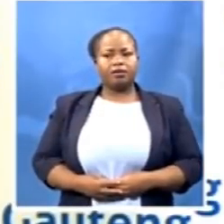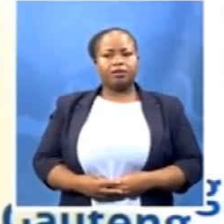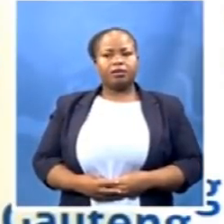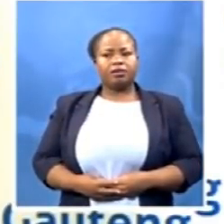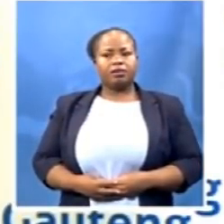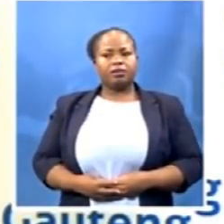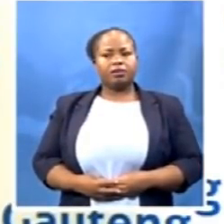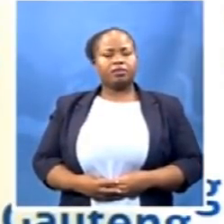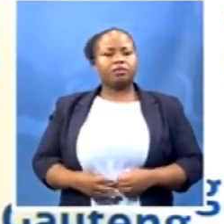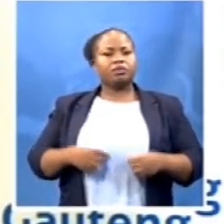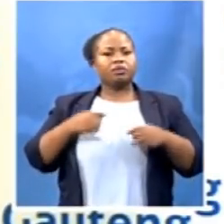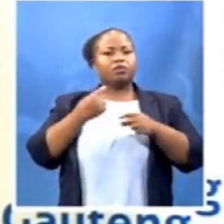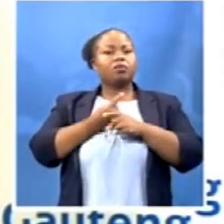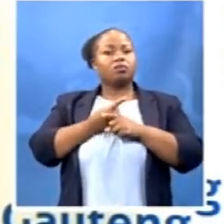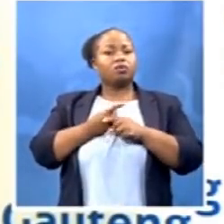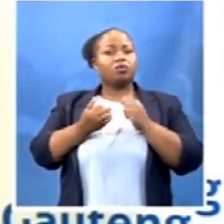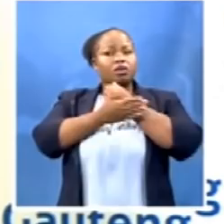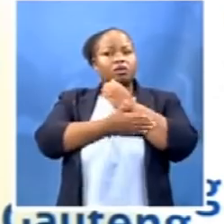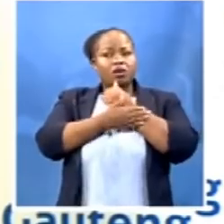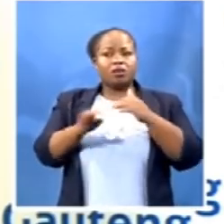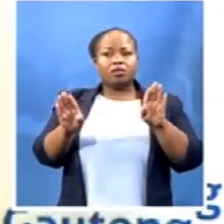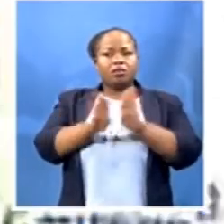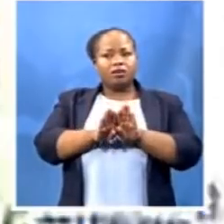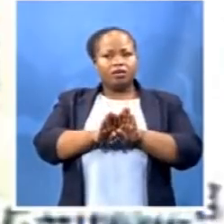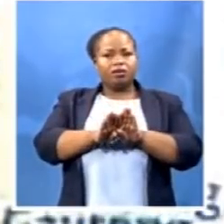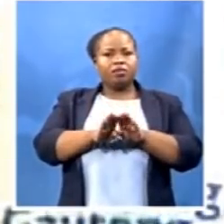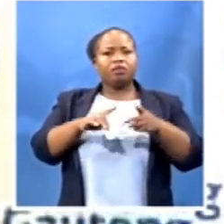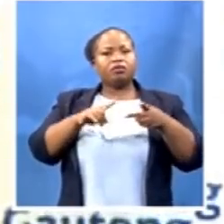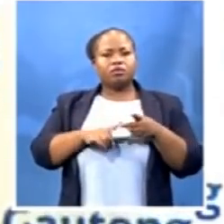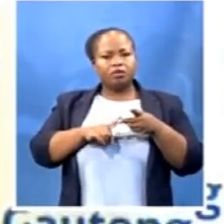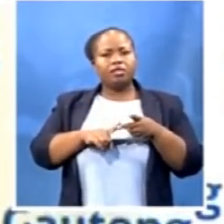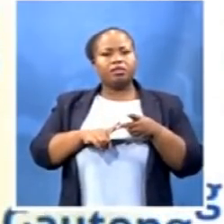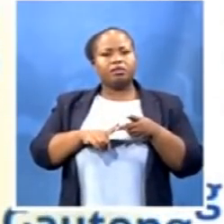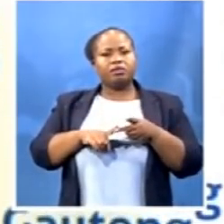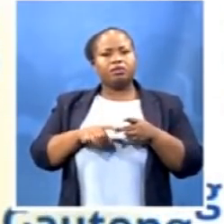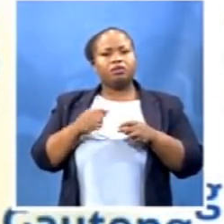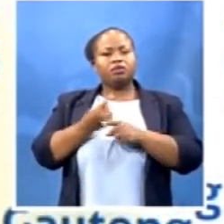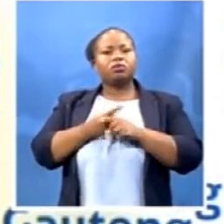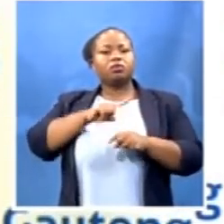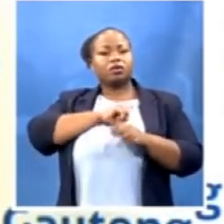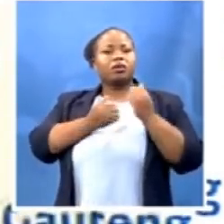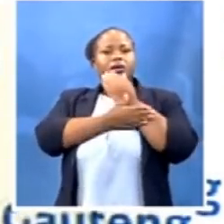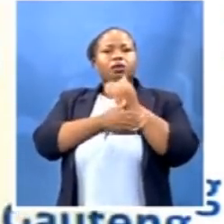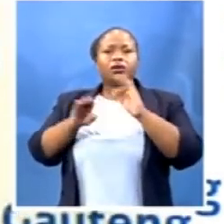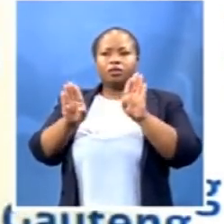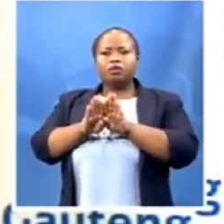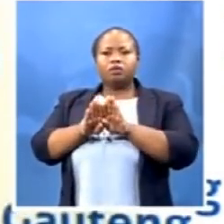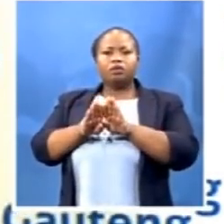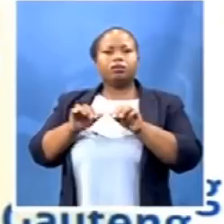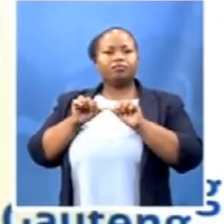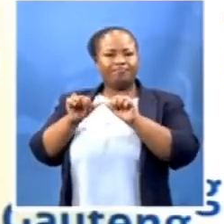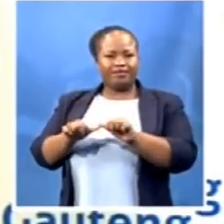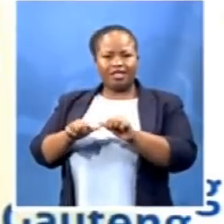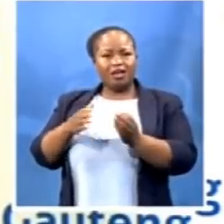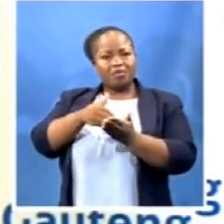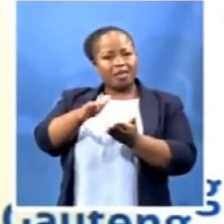any evictions. During the lockdown, there is not going to be any evictions because there's